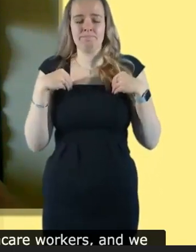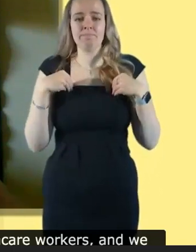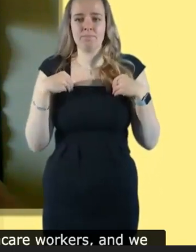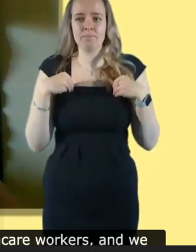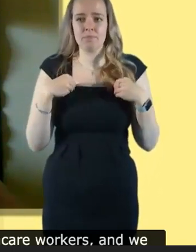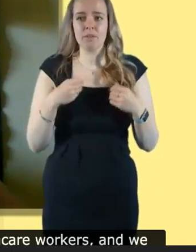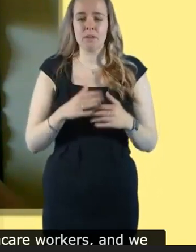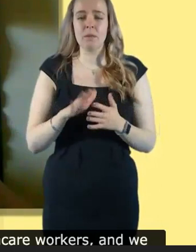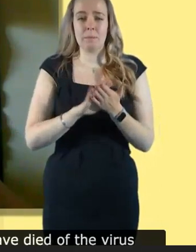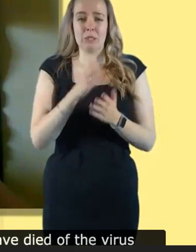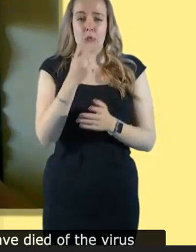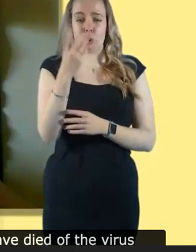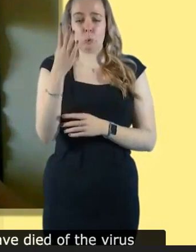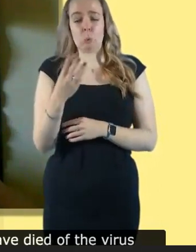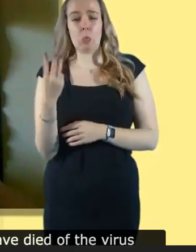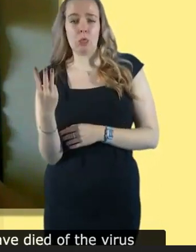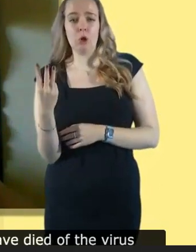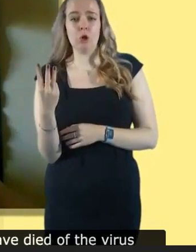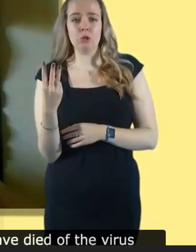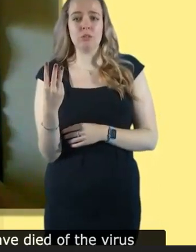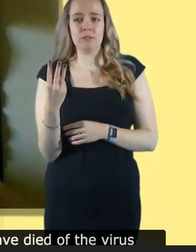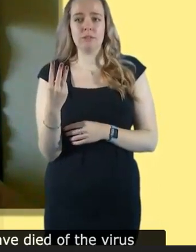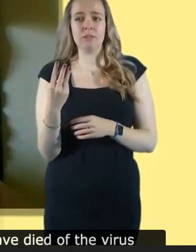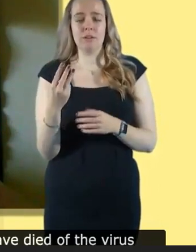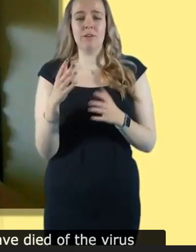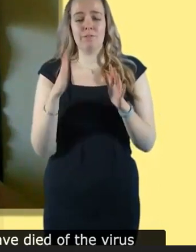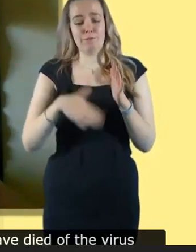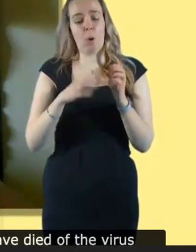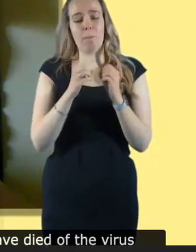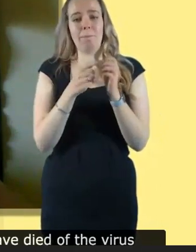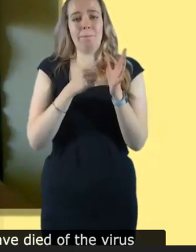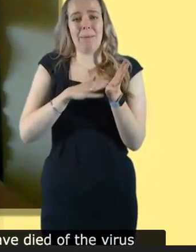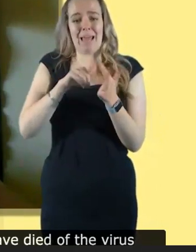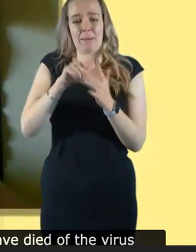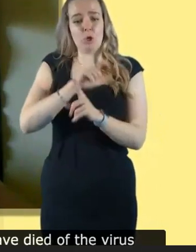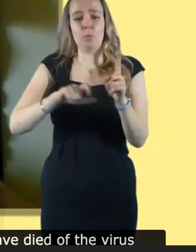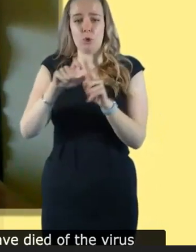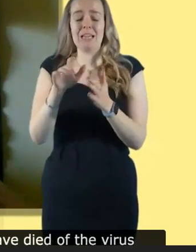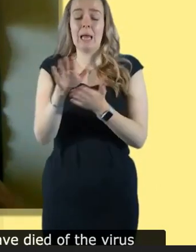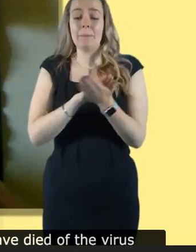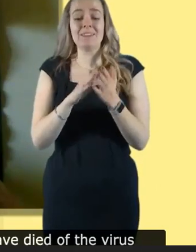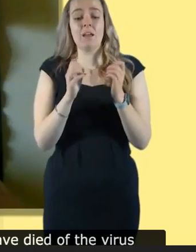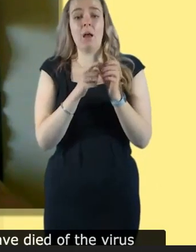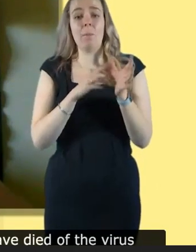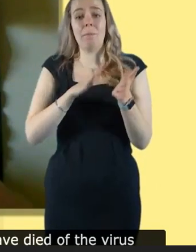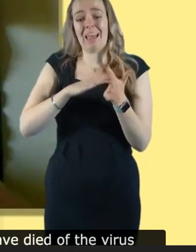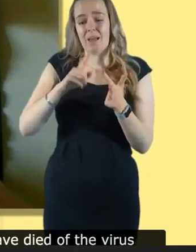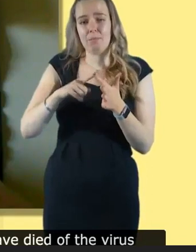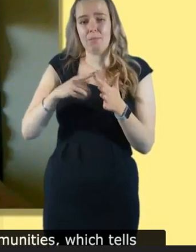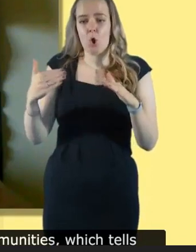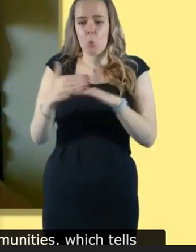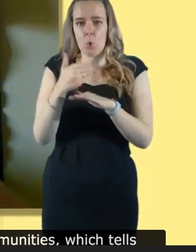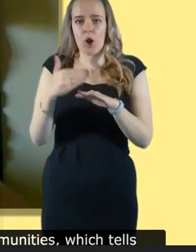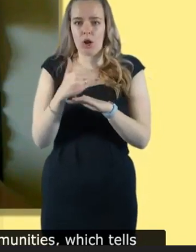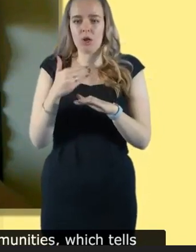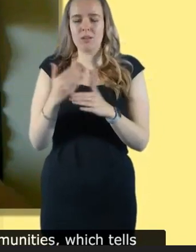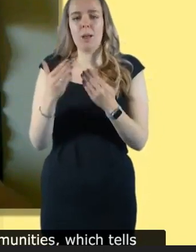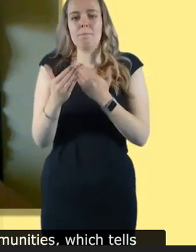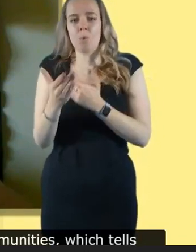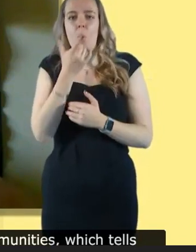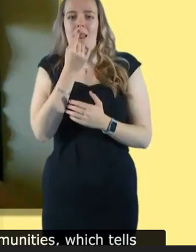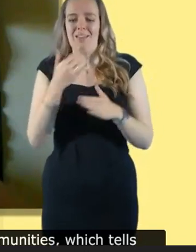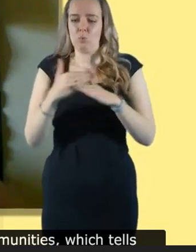2/3 of them have been from BAME communities, which tells you something, that BAME workers, BAME staff are more likely to be at the front